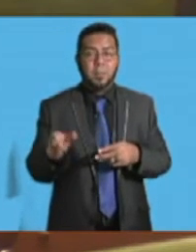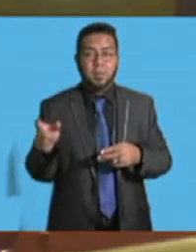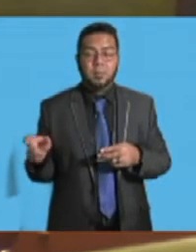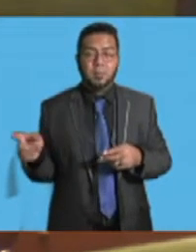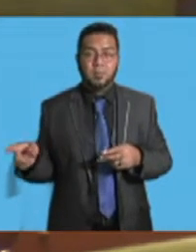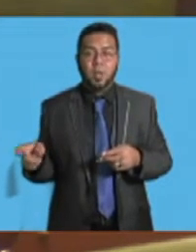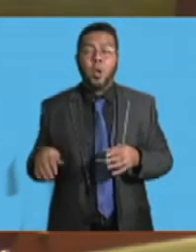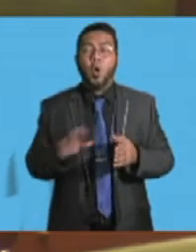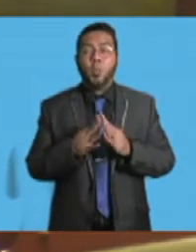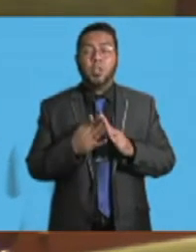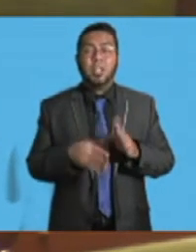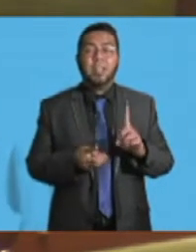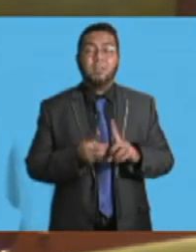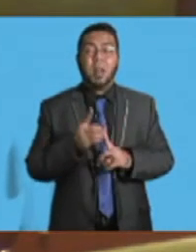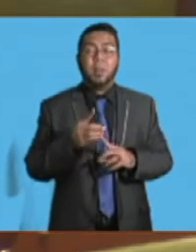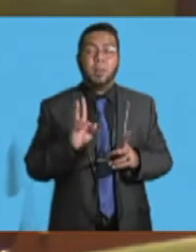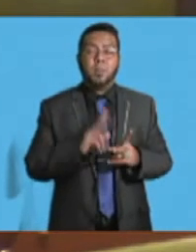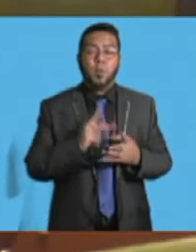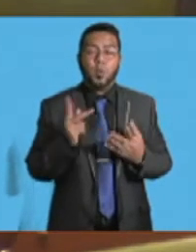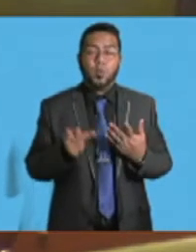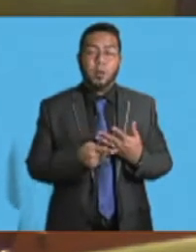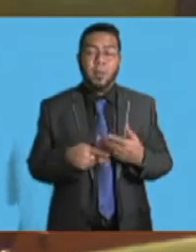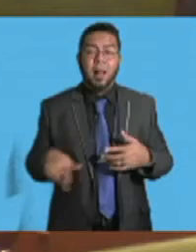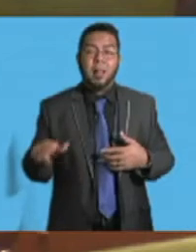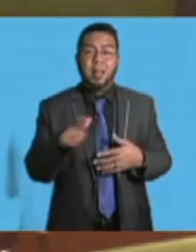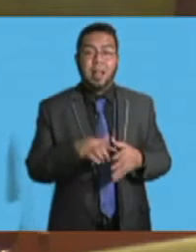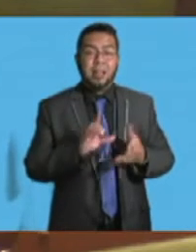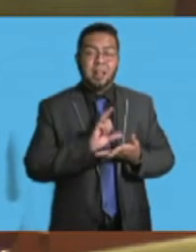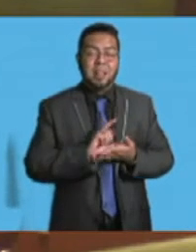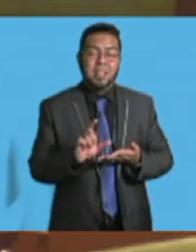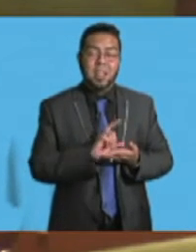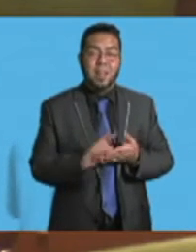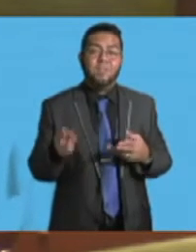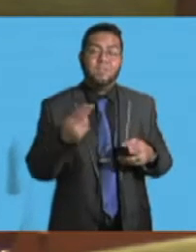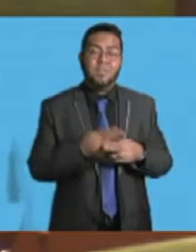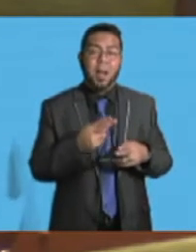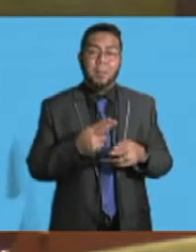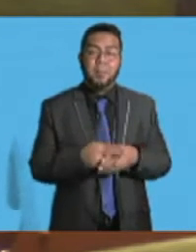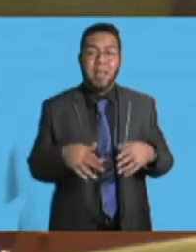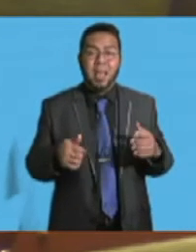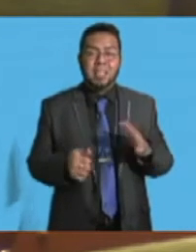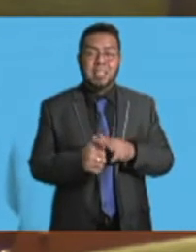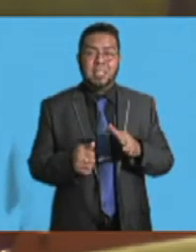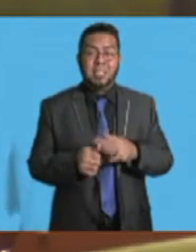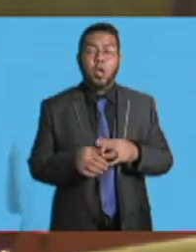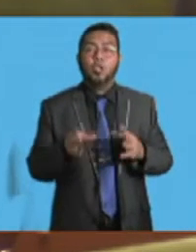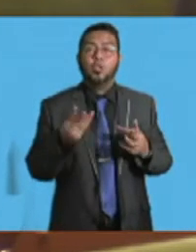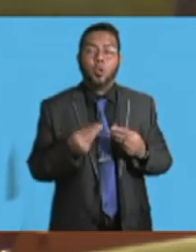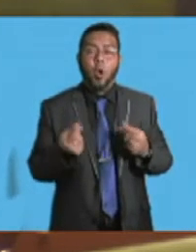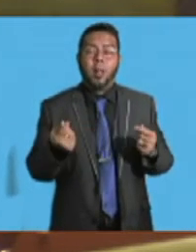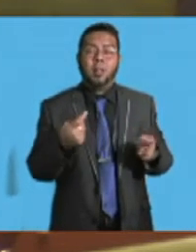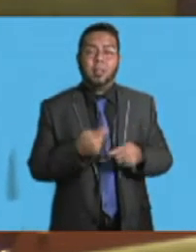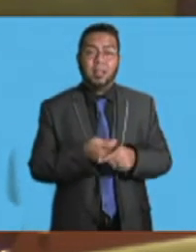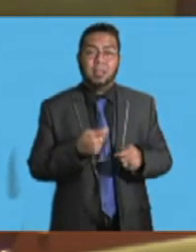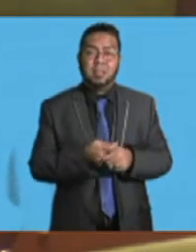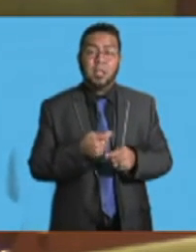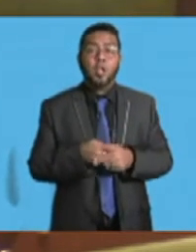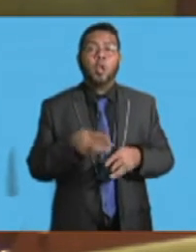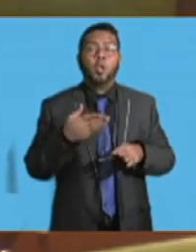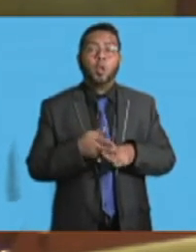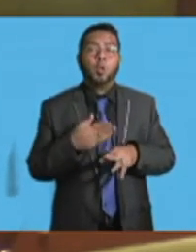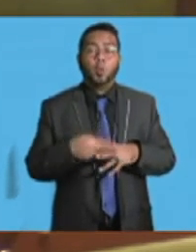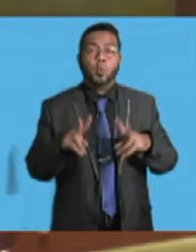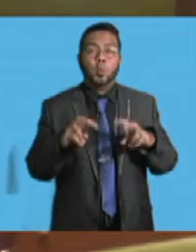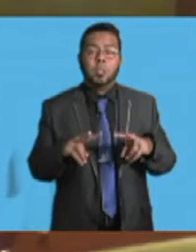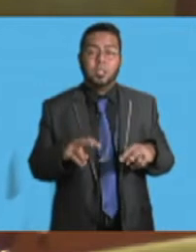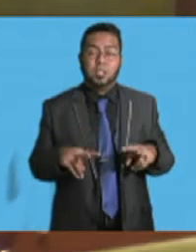commodity development program, land clearing and preparation, farm access, farmhouse, soil testing kits, new research activities,